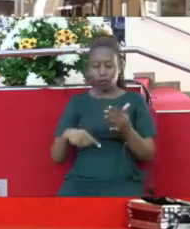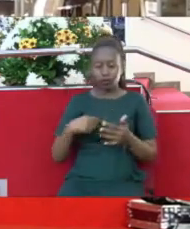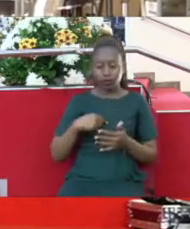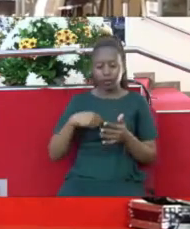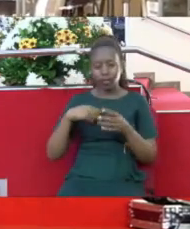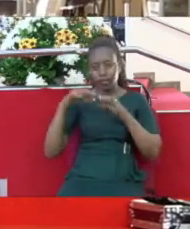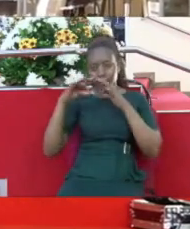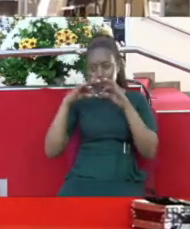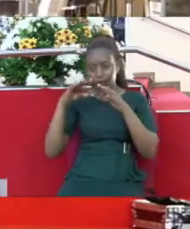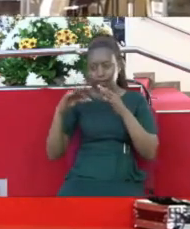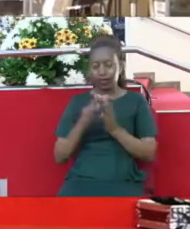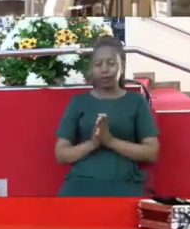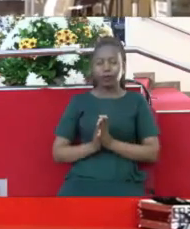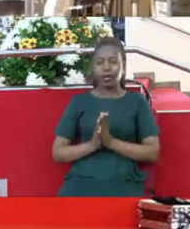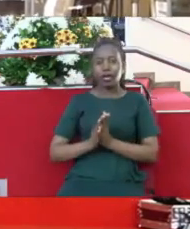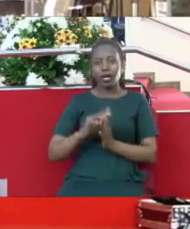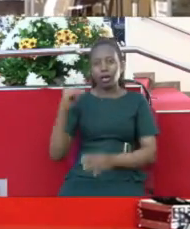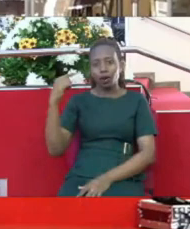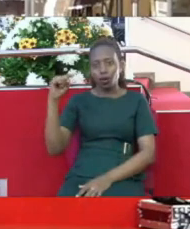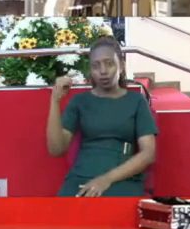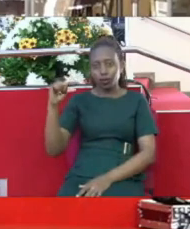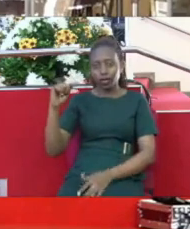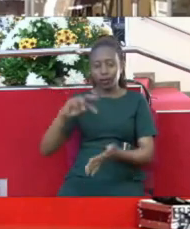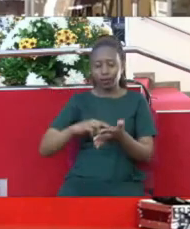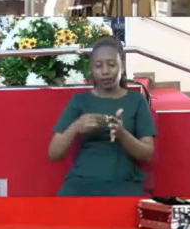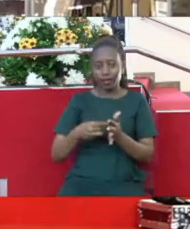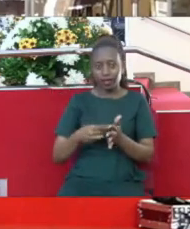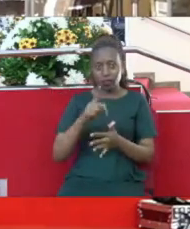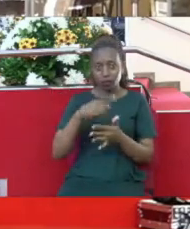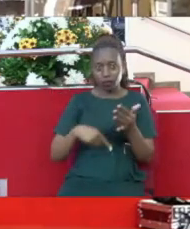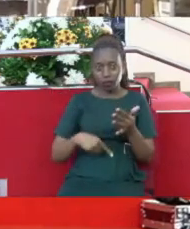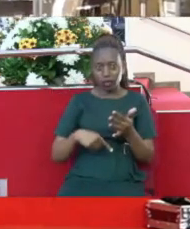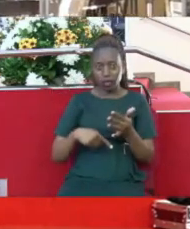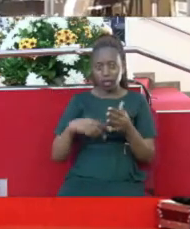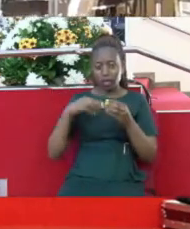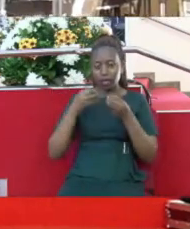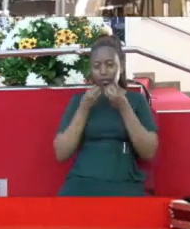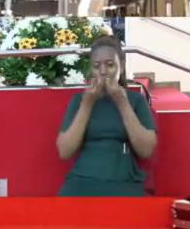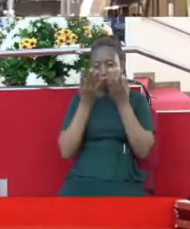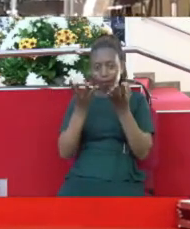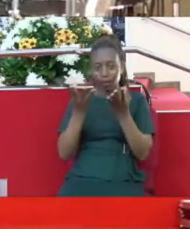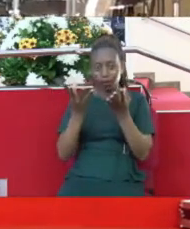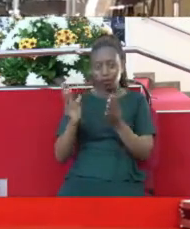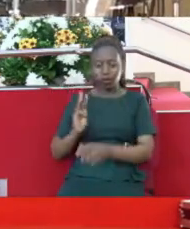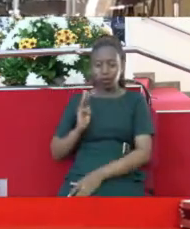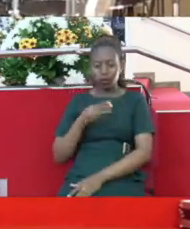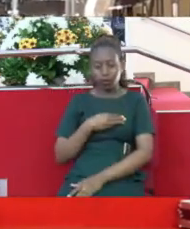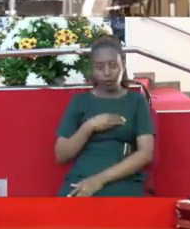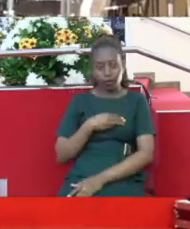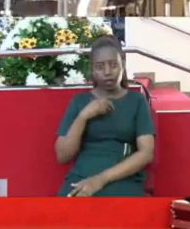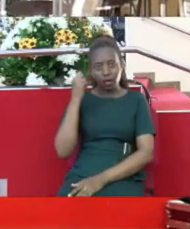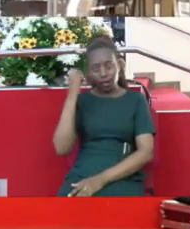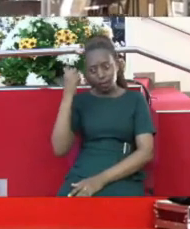nini. That the gospel is the message that we have received about Jesus Christ being born. Ya kwamba injili ni ile